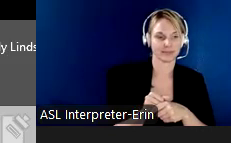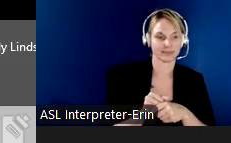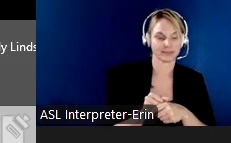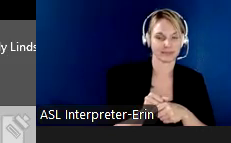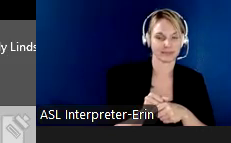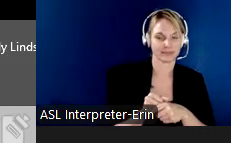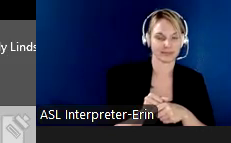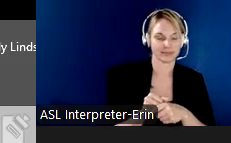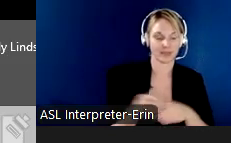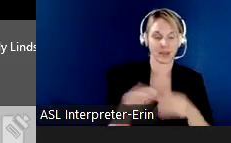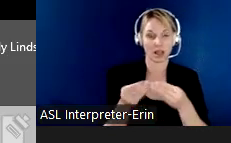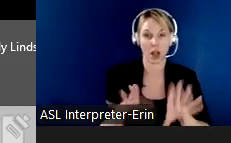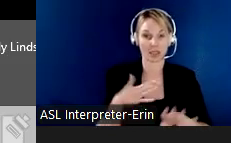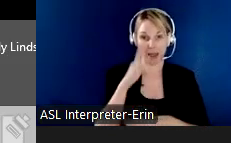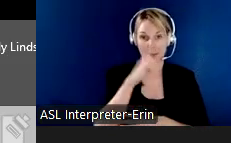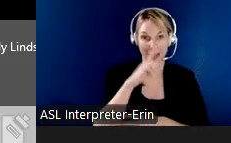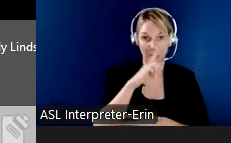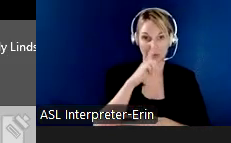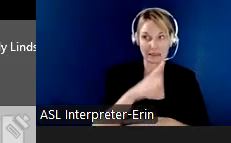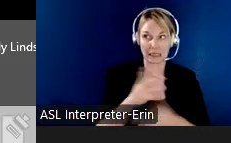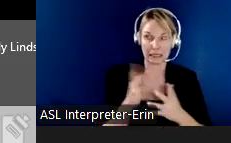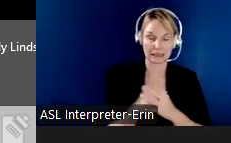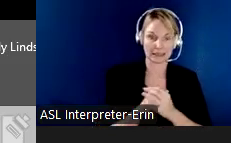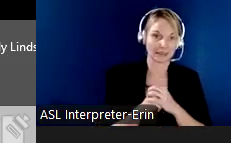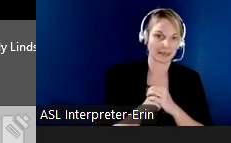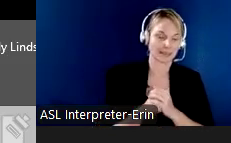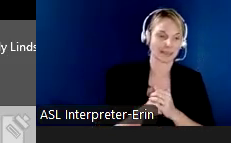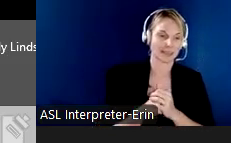And I lost my mouse. Oh my goodness. Okay.